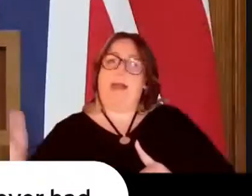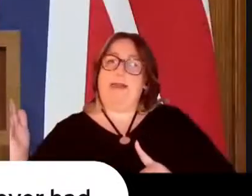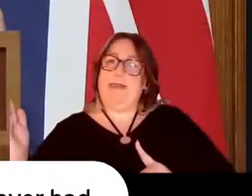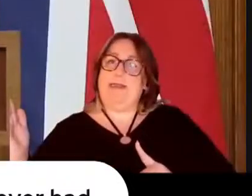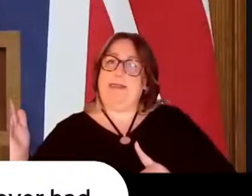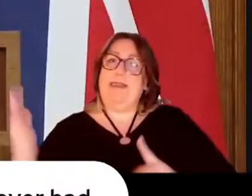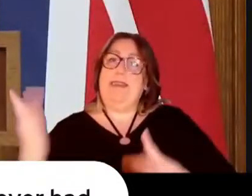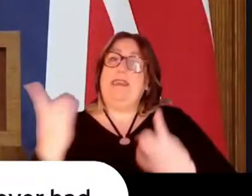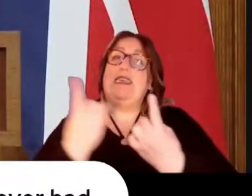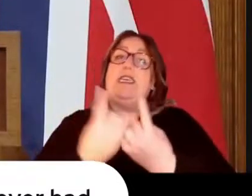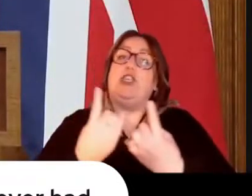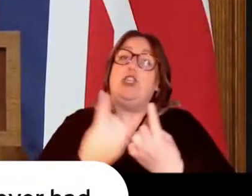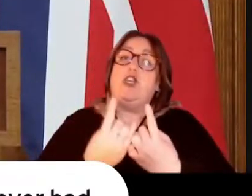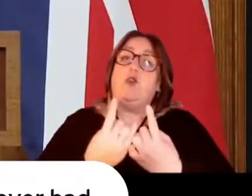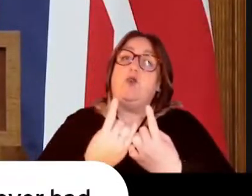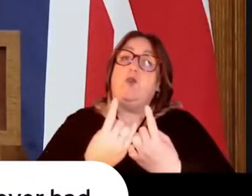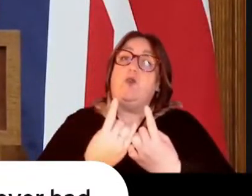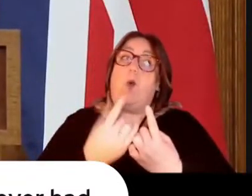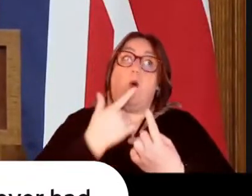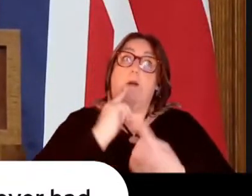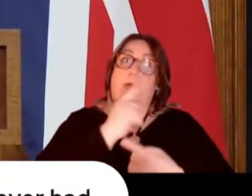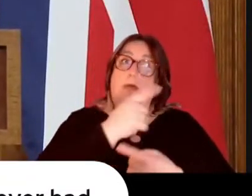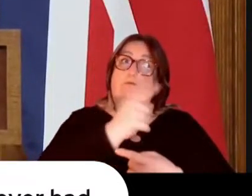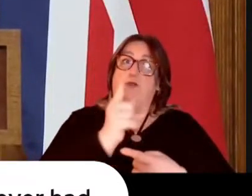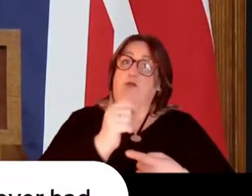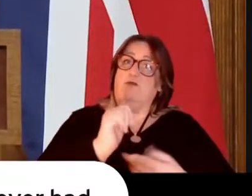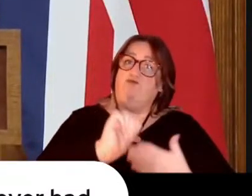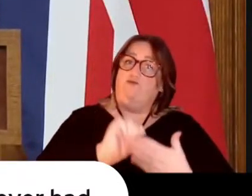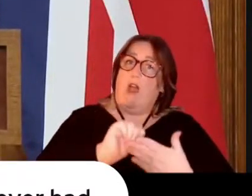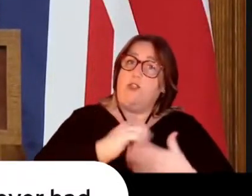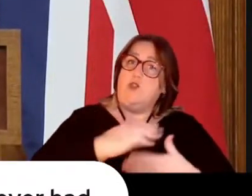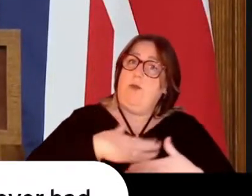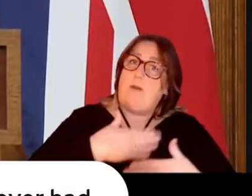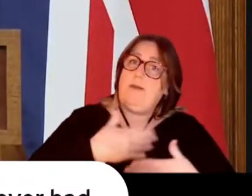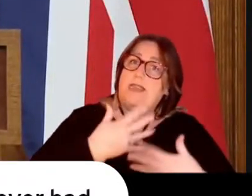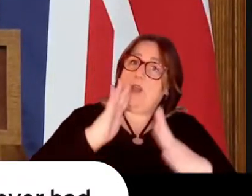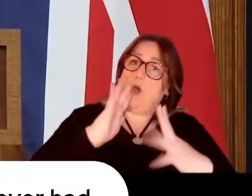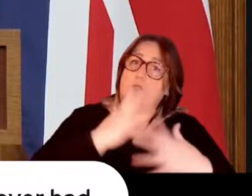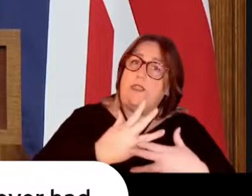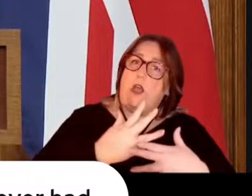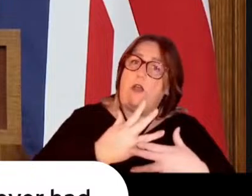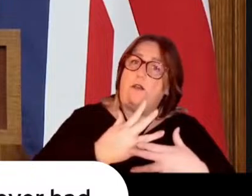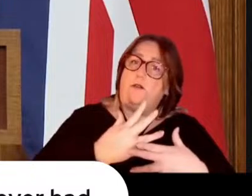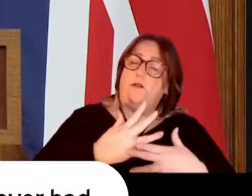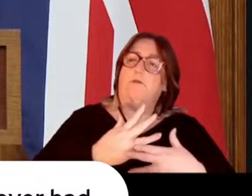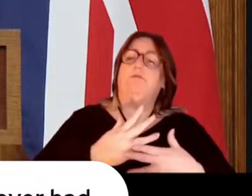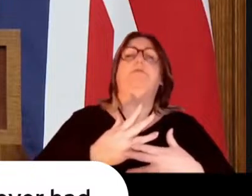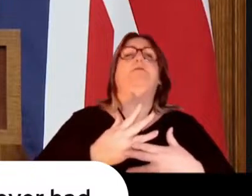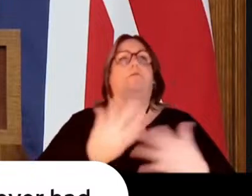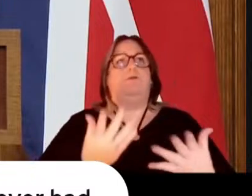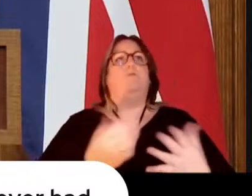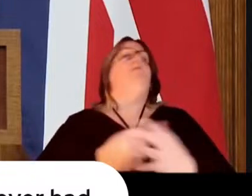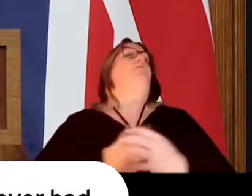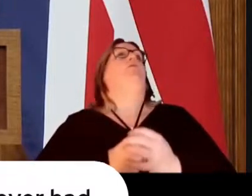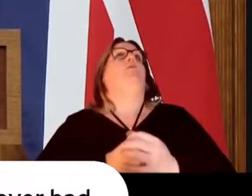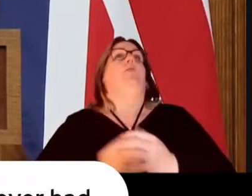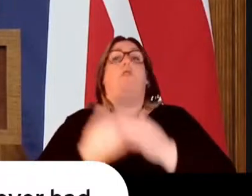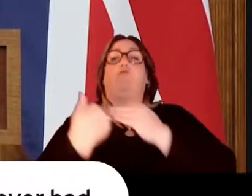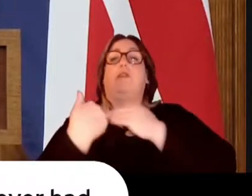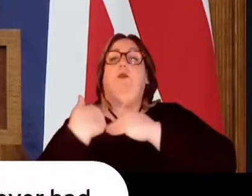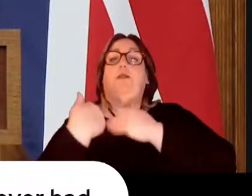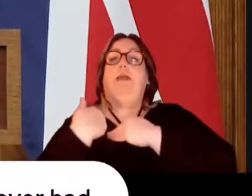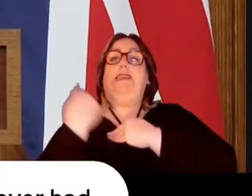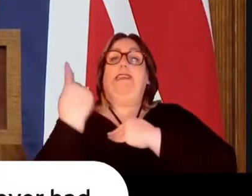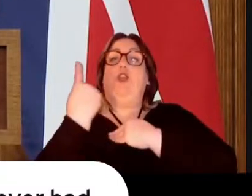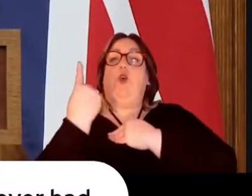of course? Responsibility for the violence lies with them that perpetrated it. I